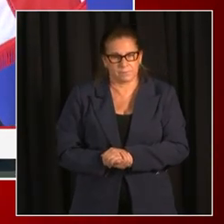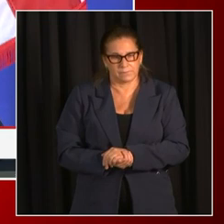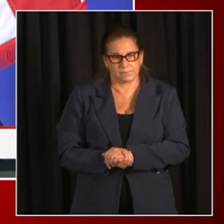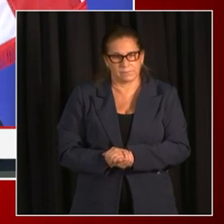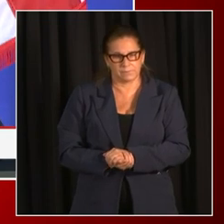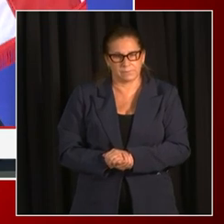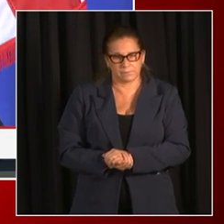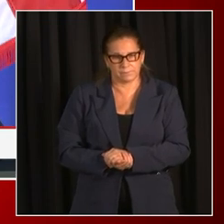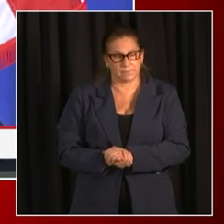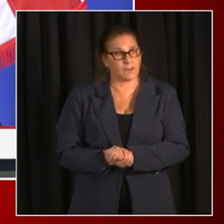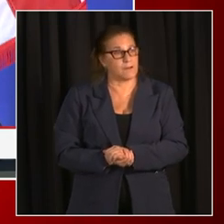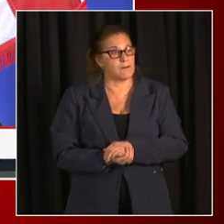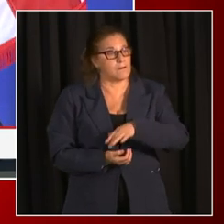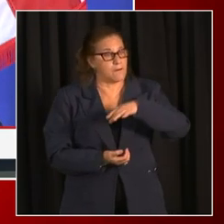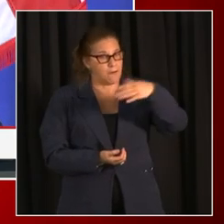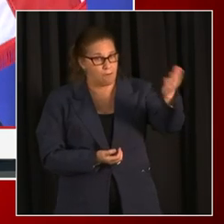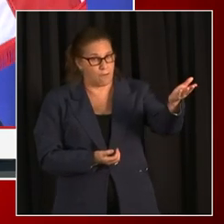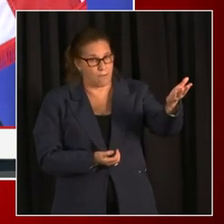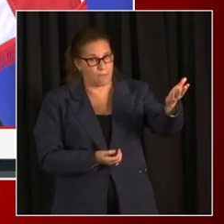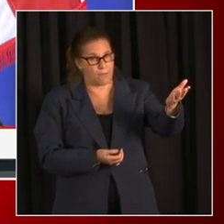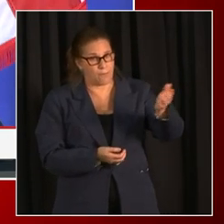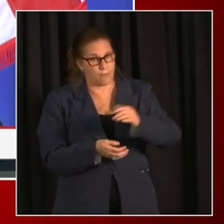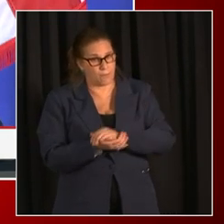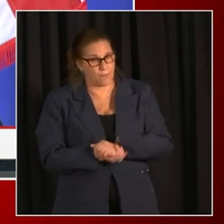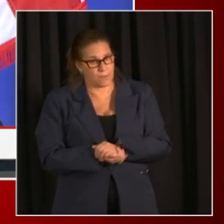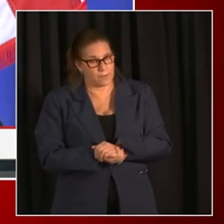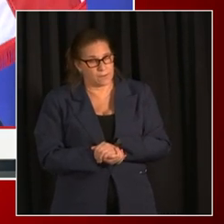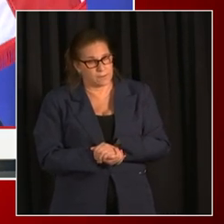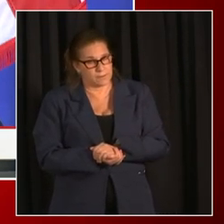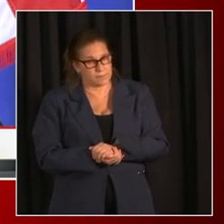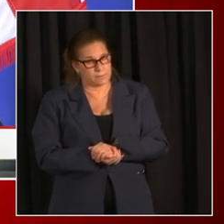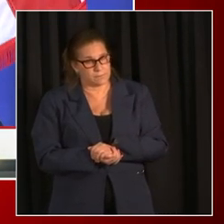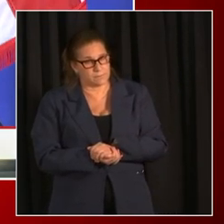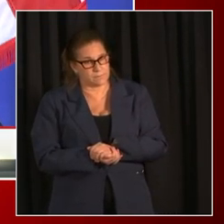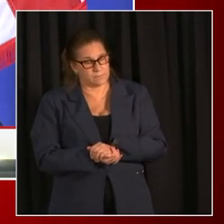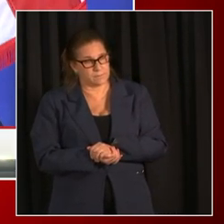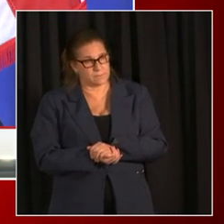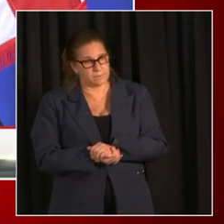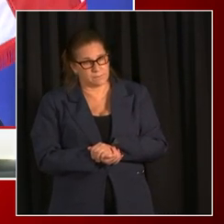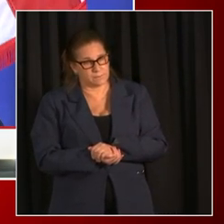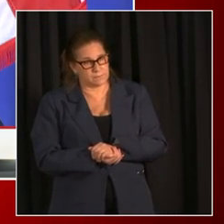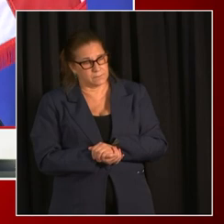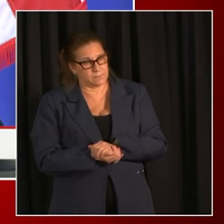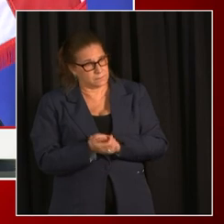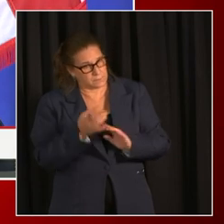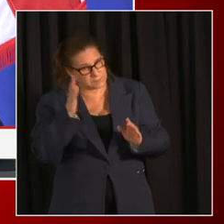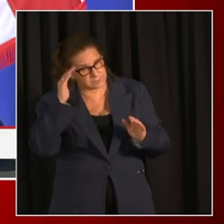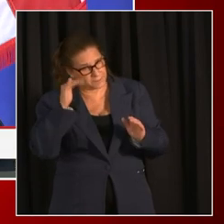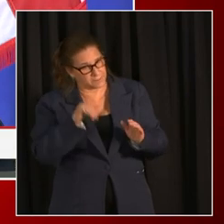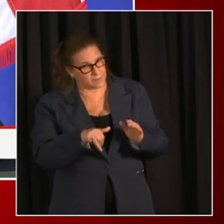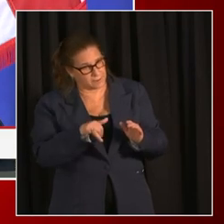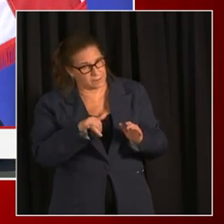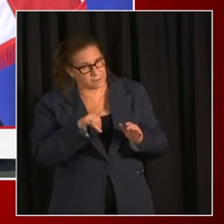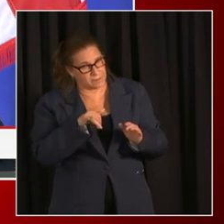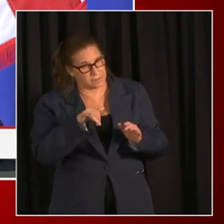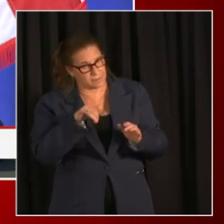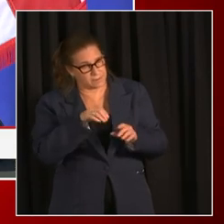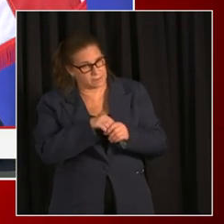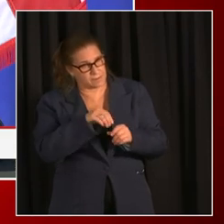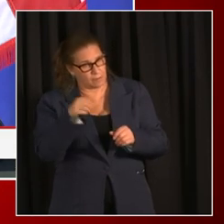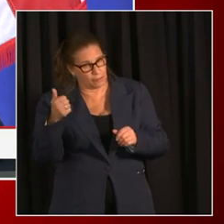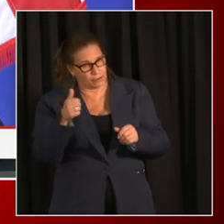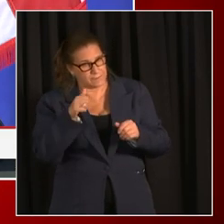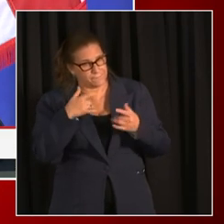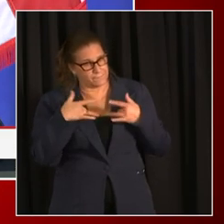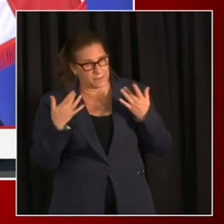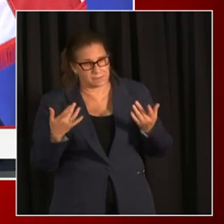So would you expect to see the same type of reaction to both of those incidents going forward?